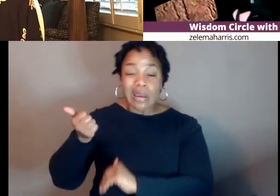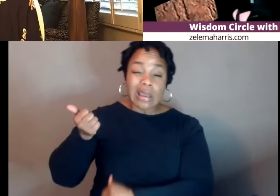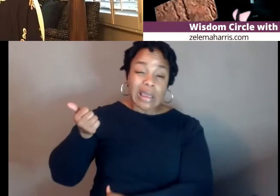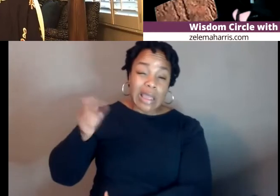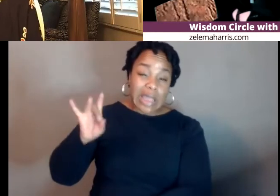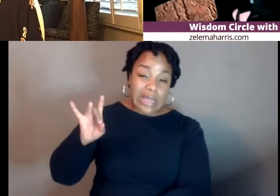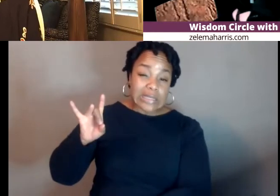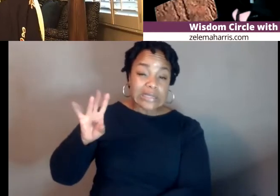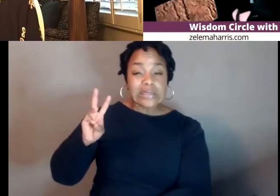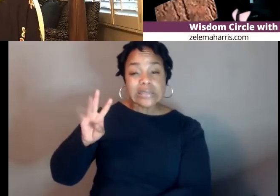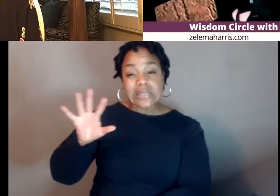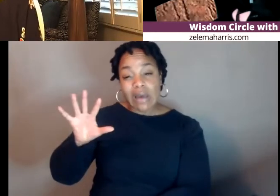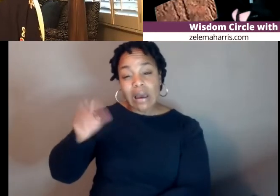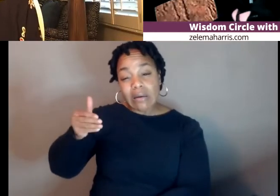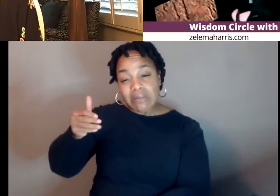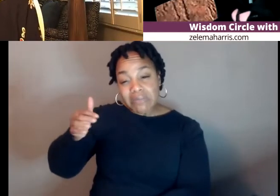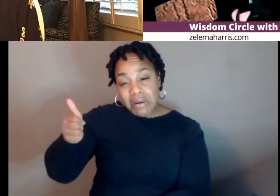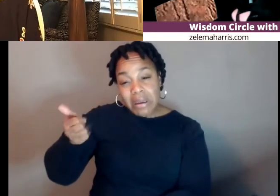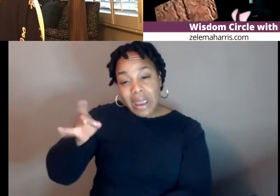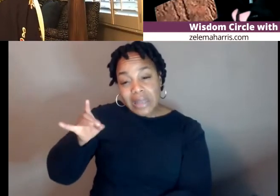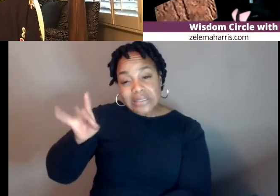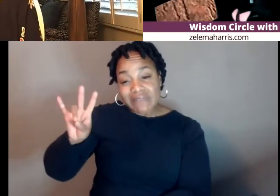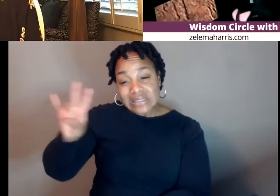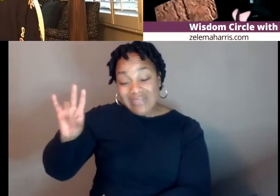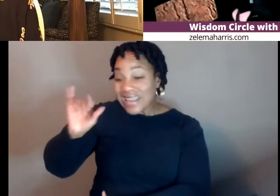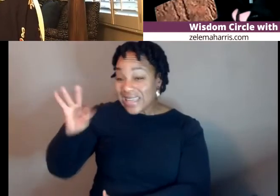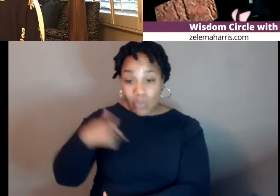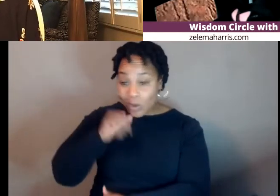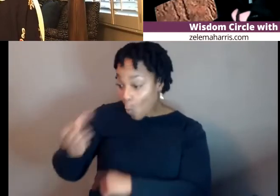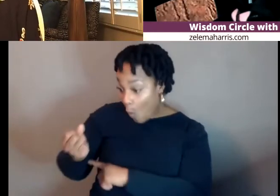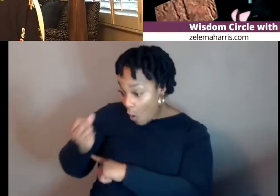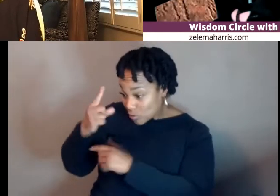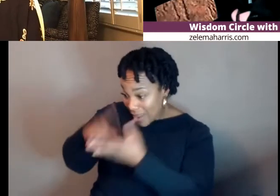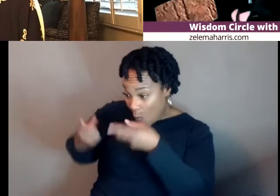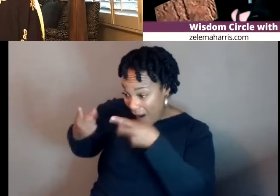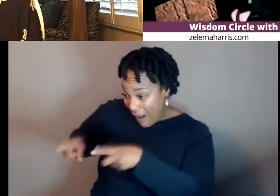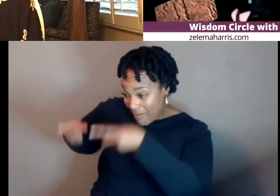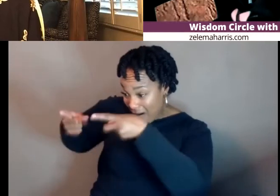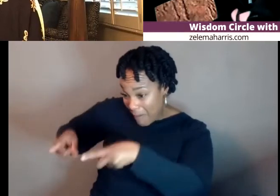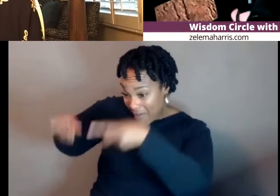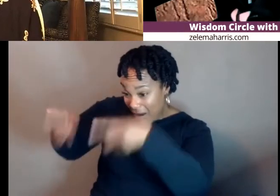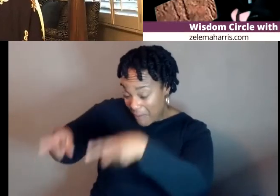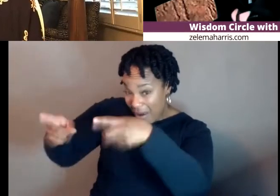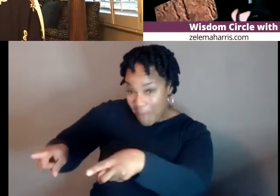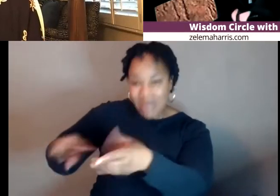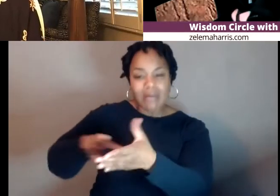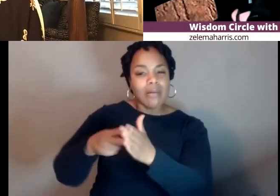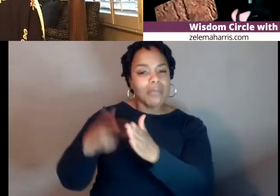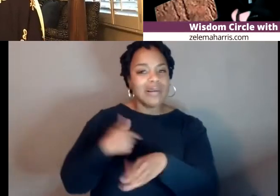1877, we will never really appreciate Black folk as